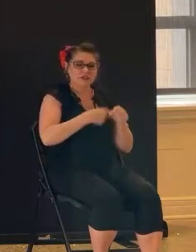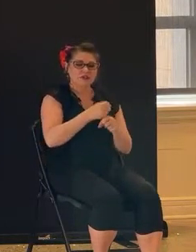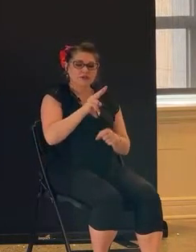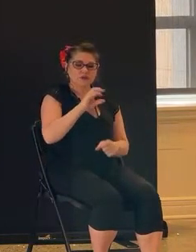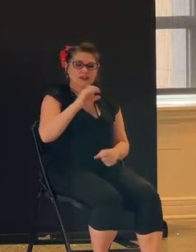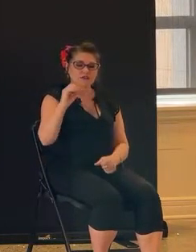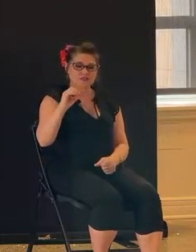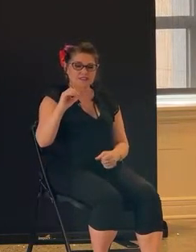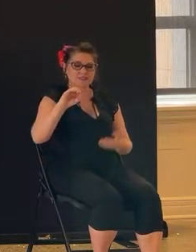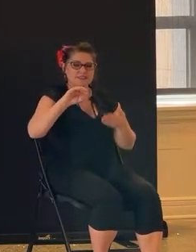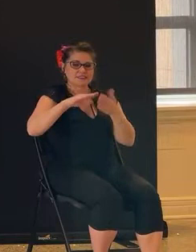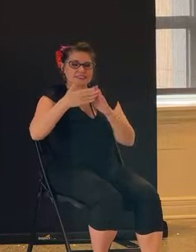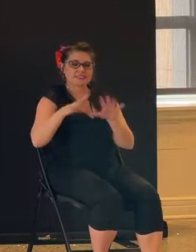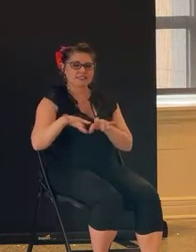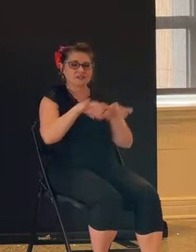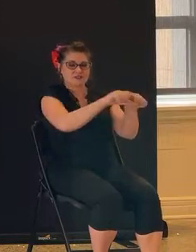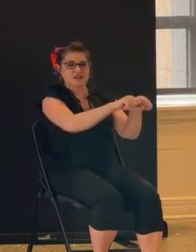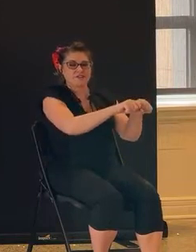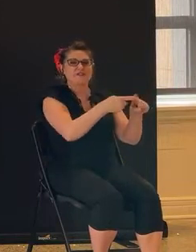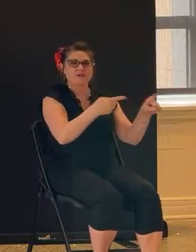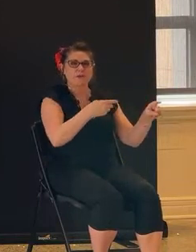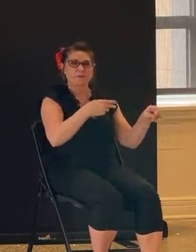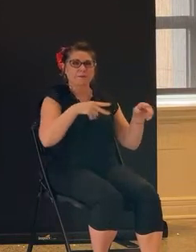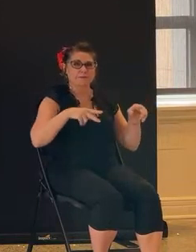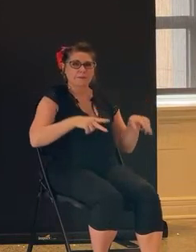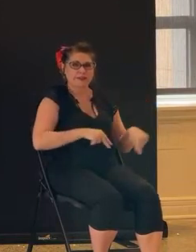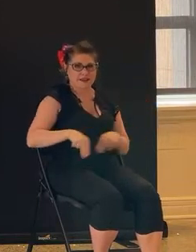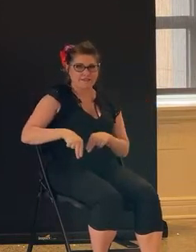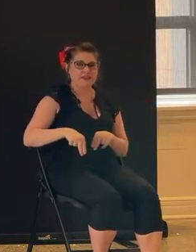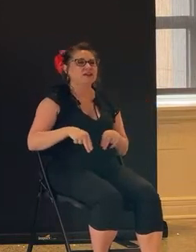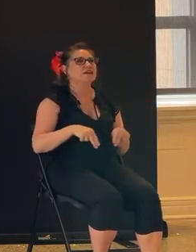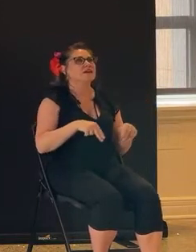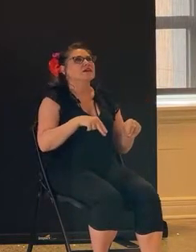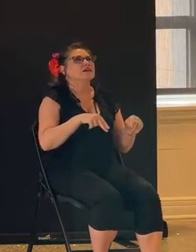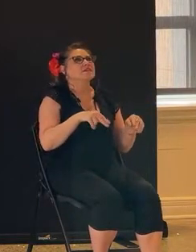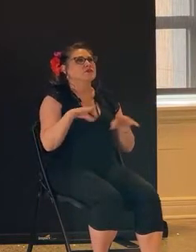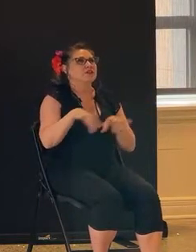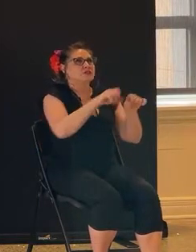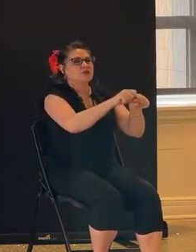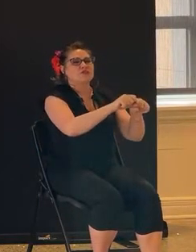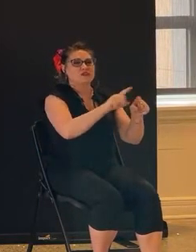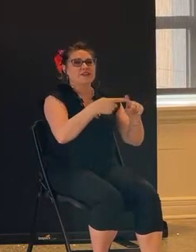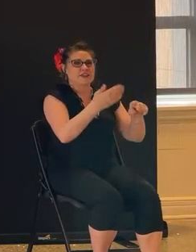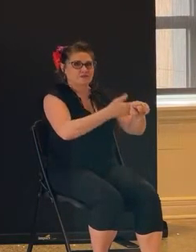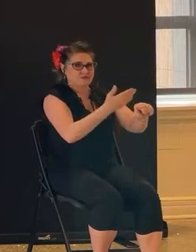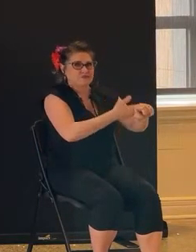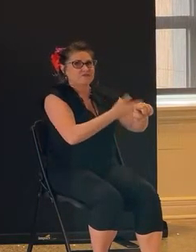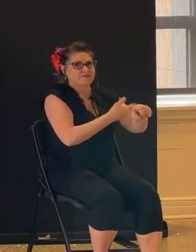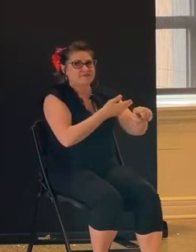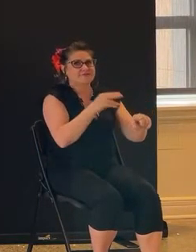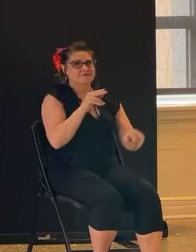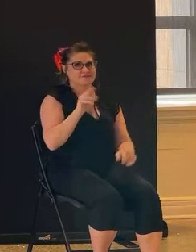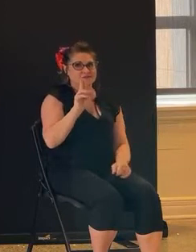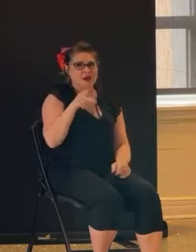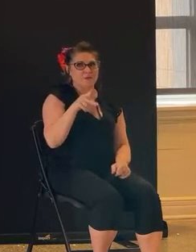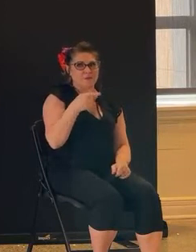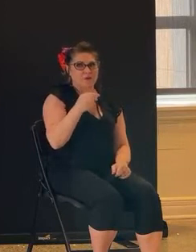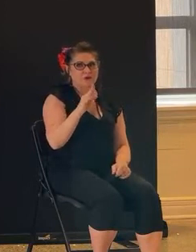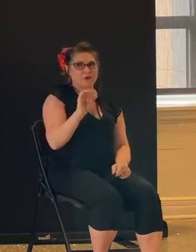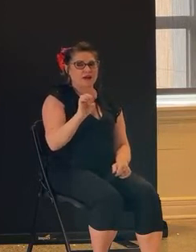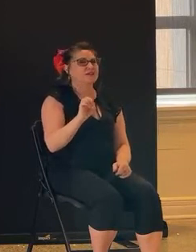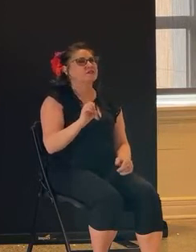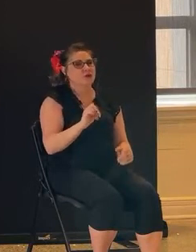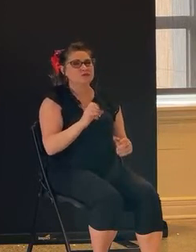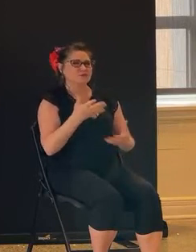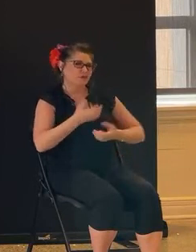it over, acquired it from the Navy, they did significant seismic upgrades. So we can be pretty confident that the building won't collapse